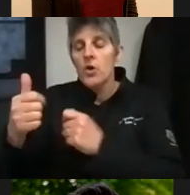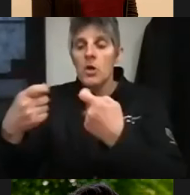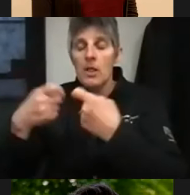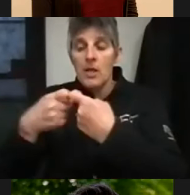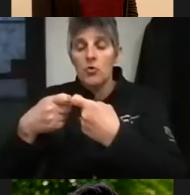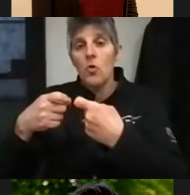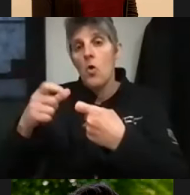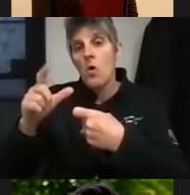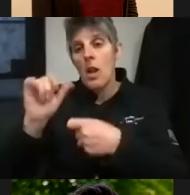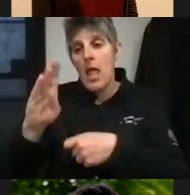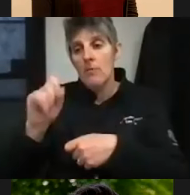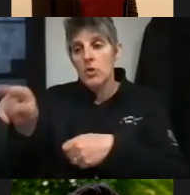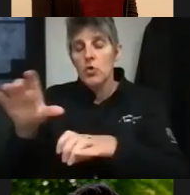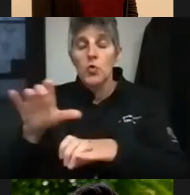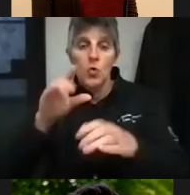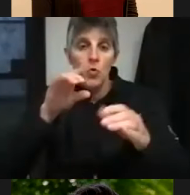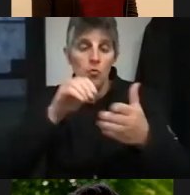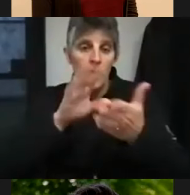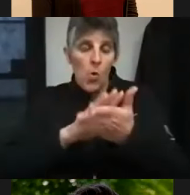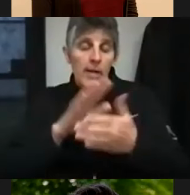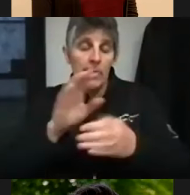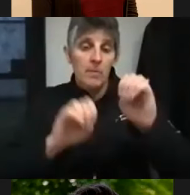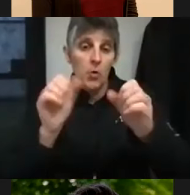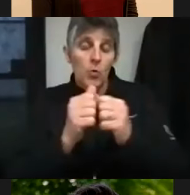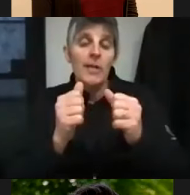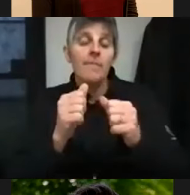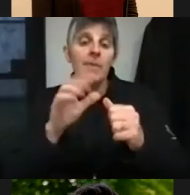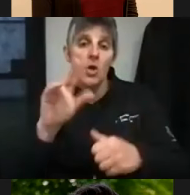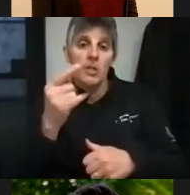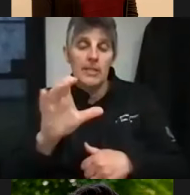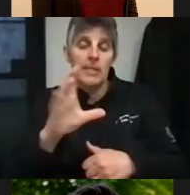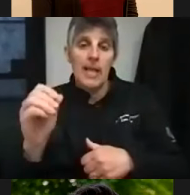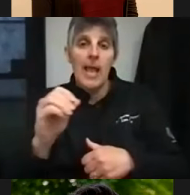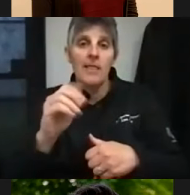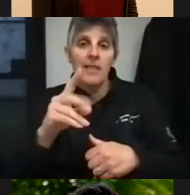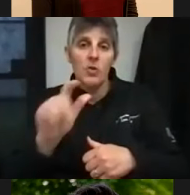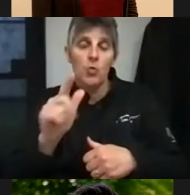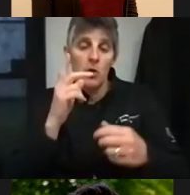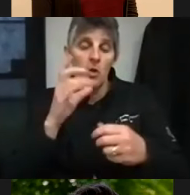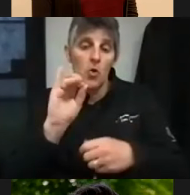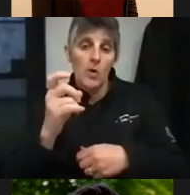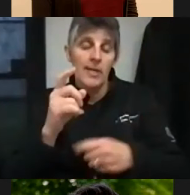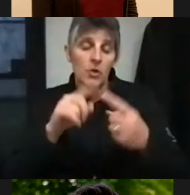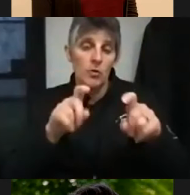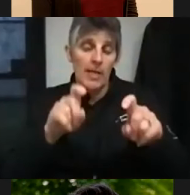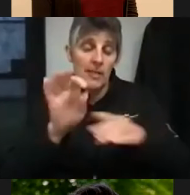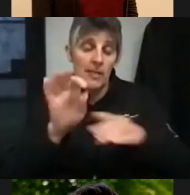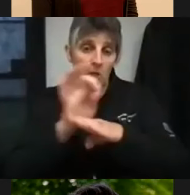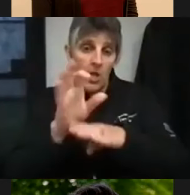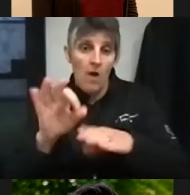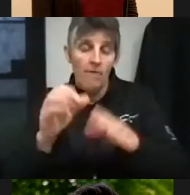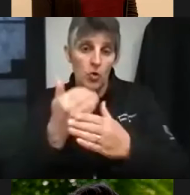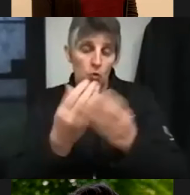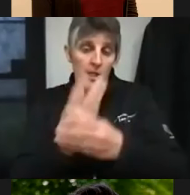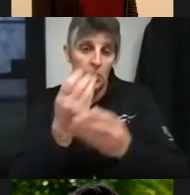labs to do recording experiments in retinal ganglion cells and primary visual cortex to test the functionality of the newly